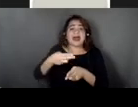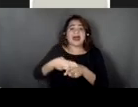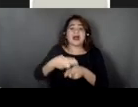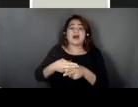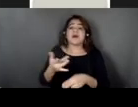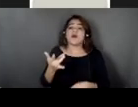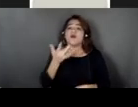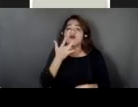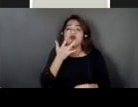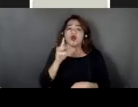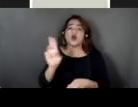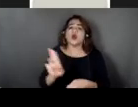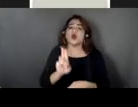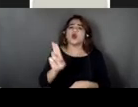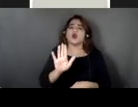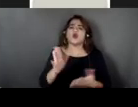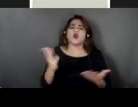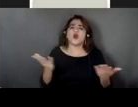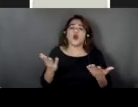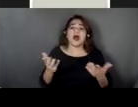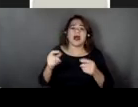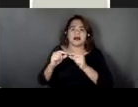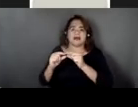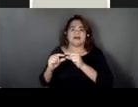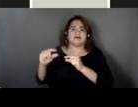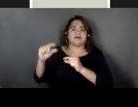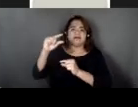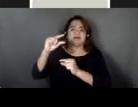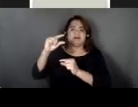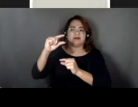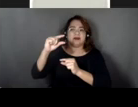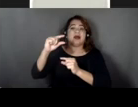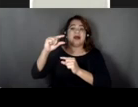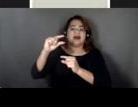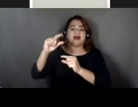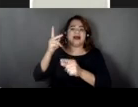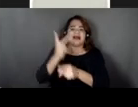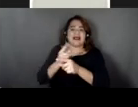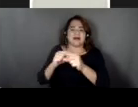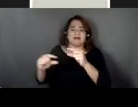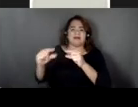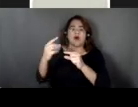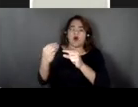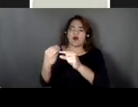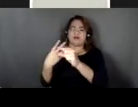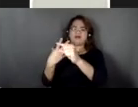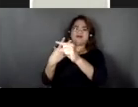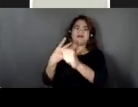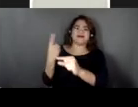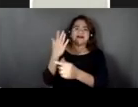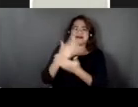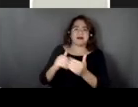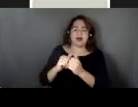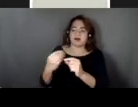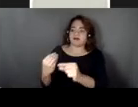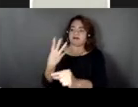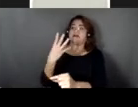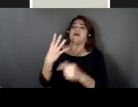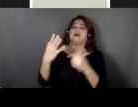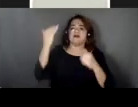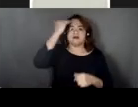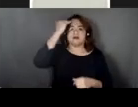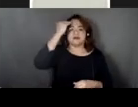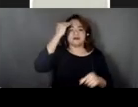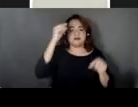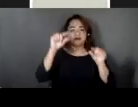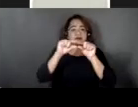really the most viewed and prevalent name. And so with this individual, their legal name is in the header, but their